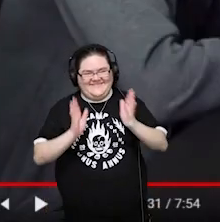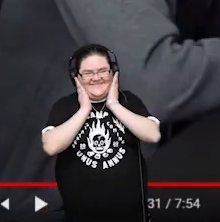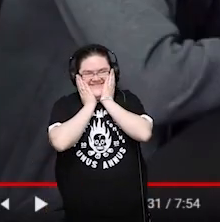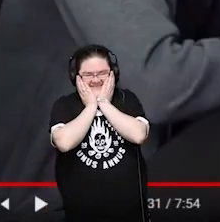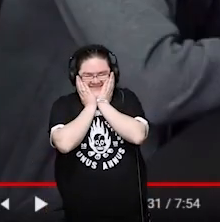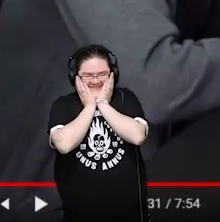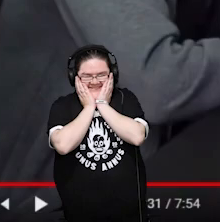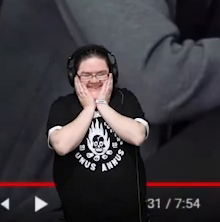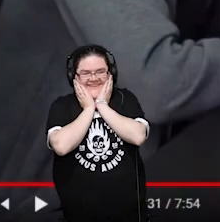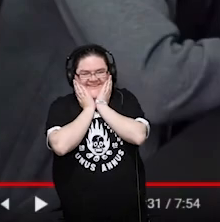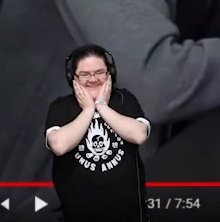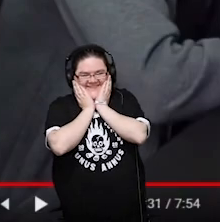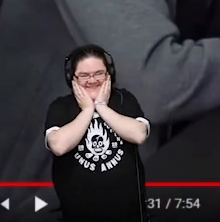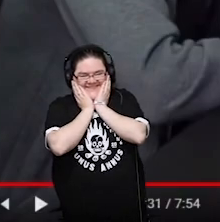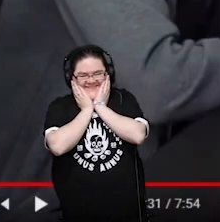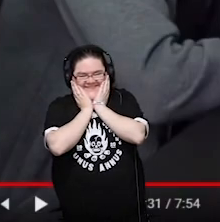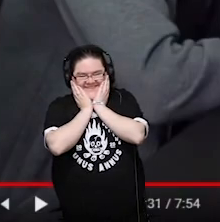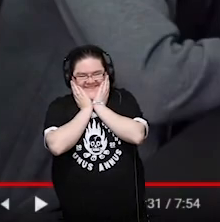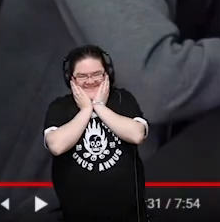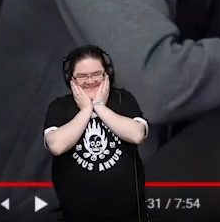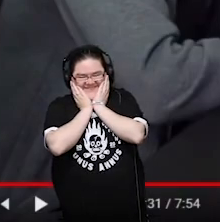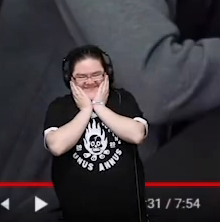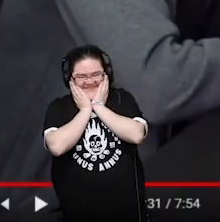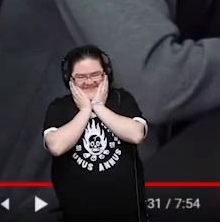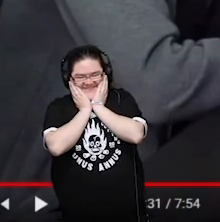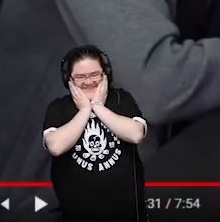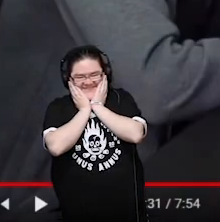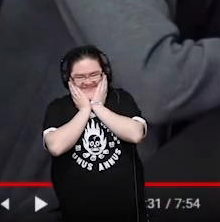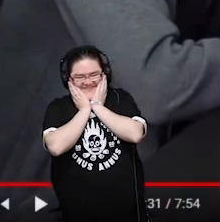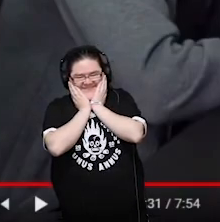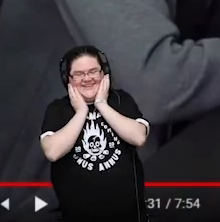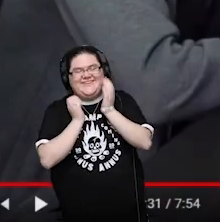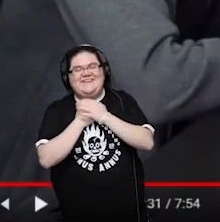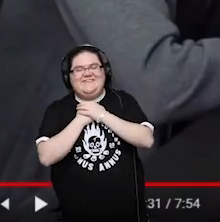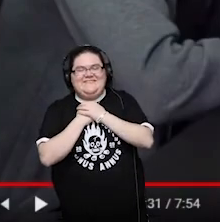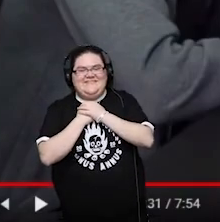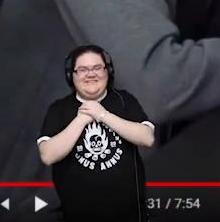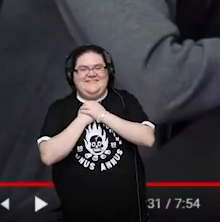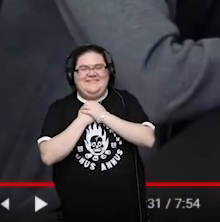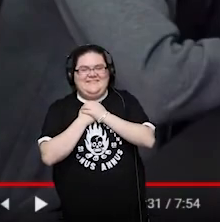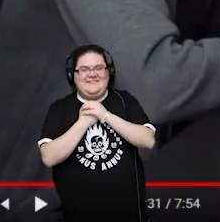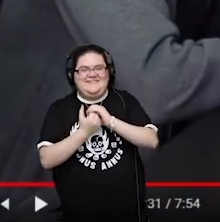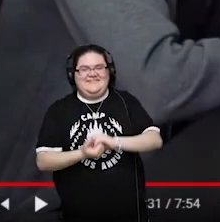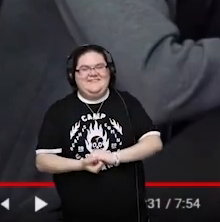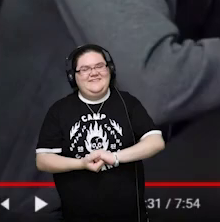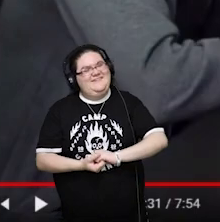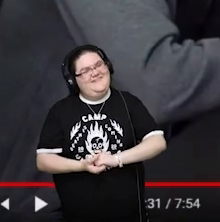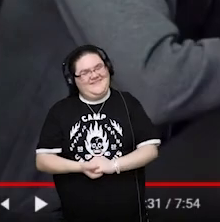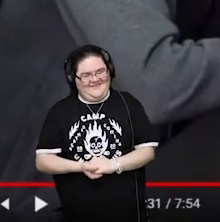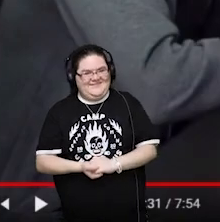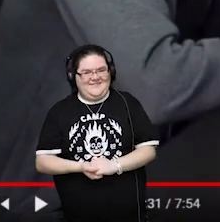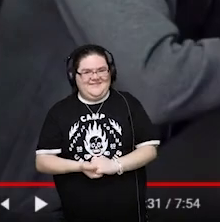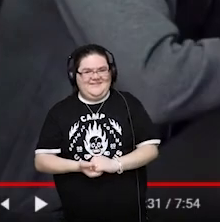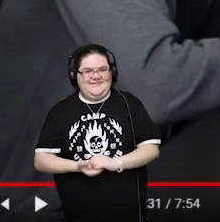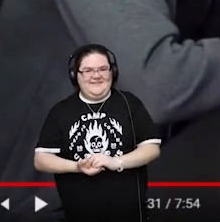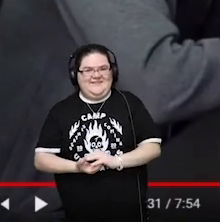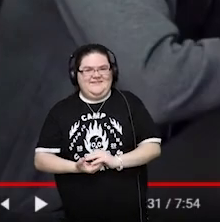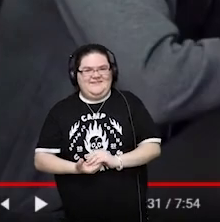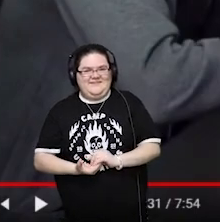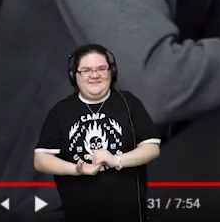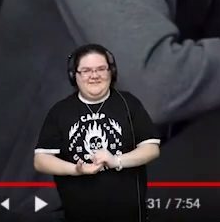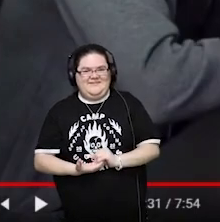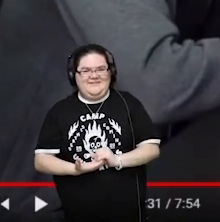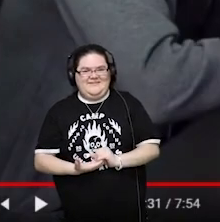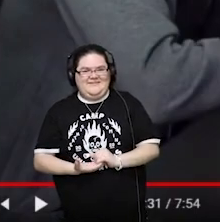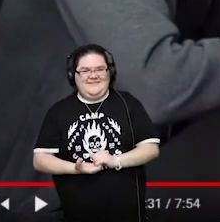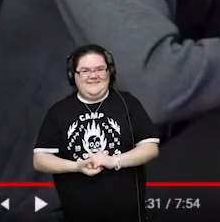It is one of my favourite Sidemen videos of all time. It's just so simple. You could never recreate this. No matter how much you tried, you could put as much budget into a video as you wanted. You would never